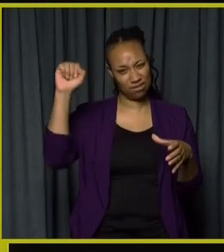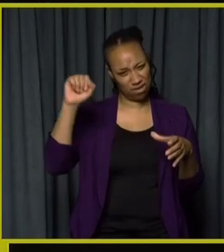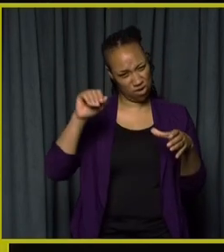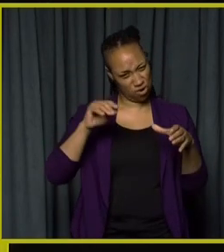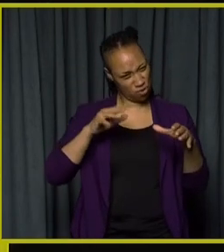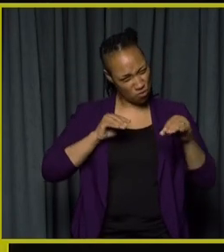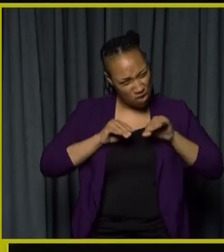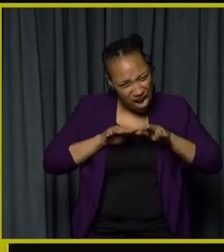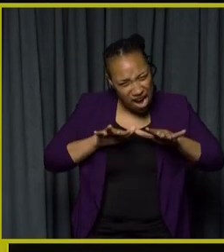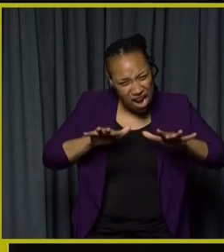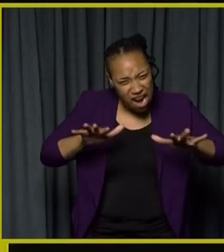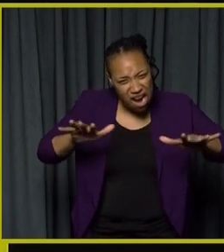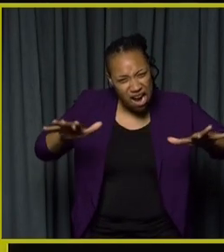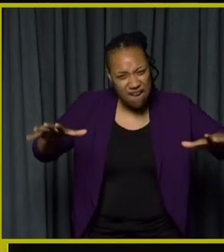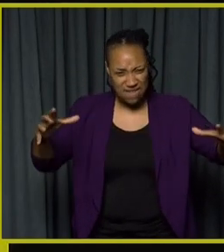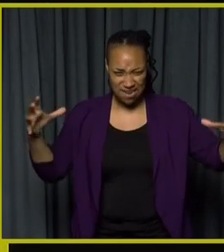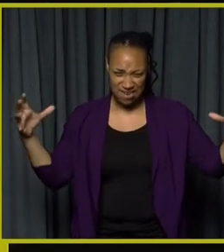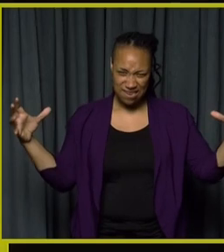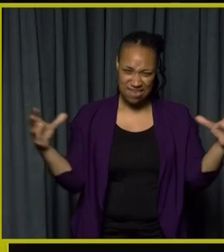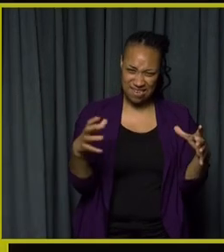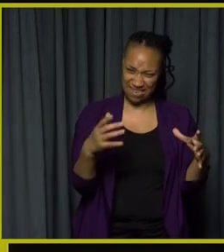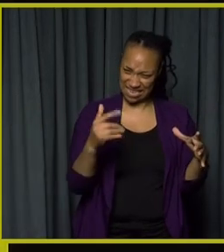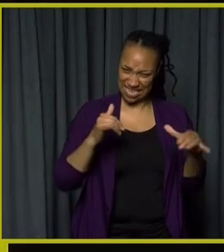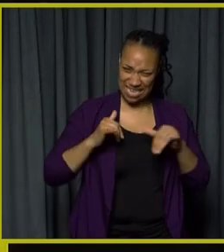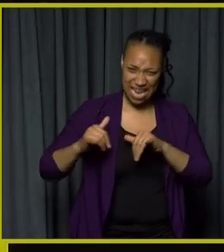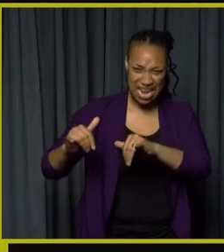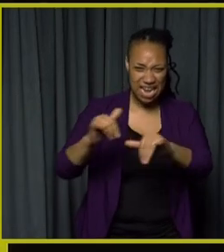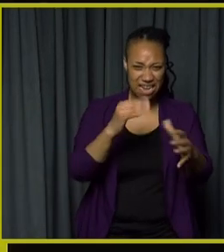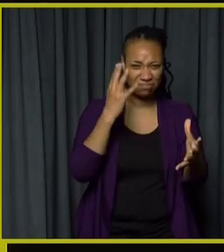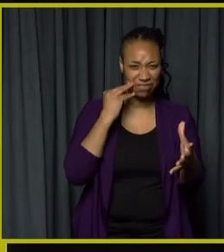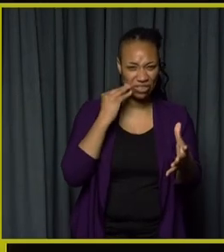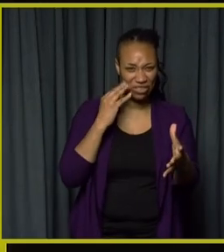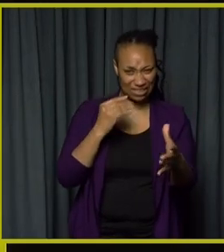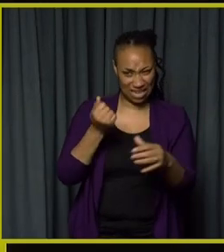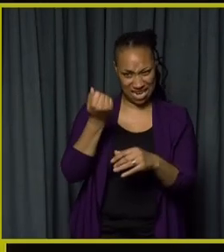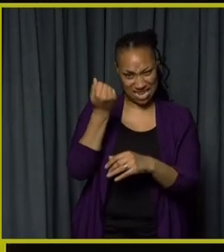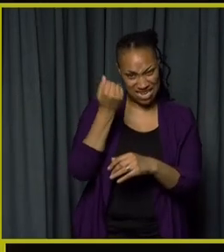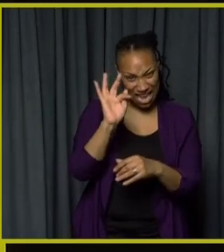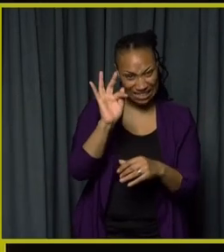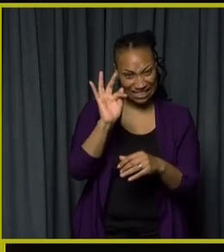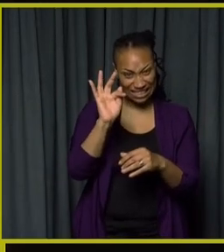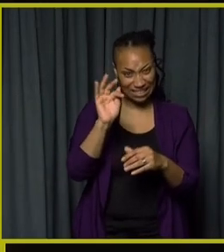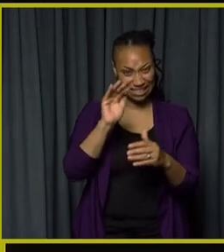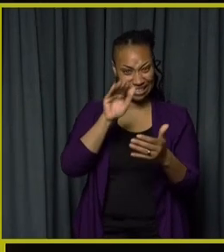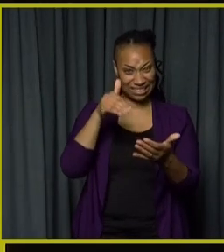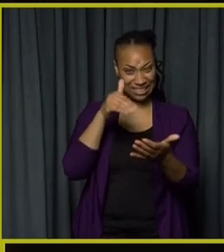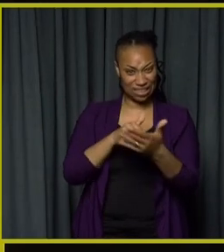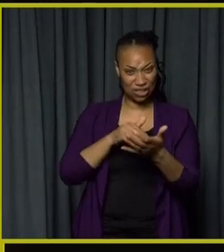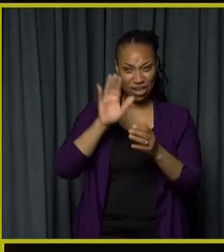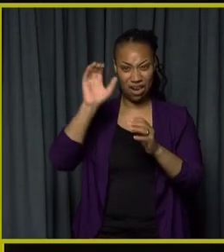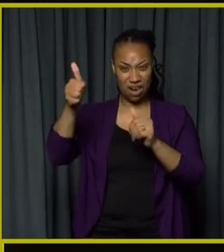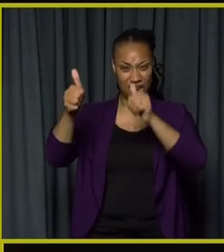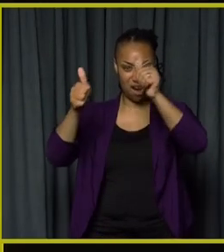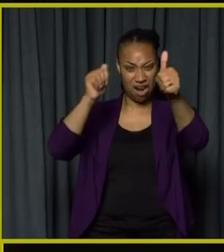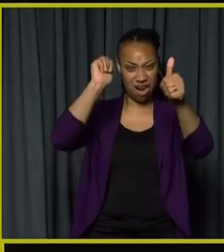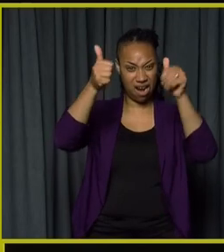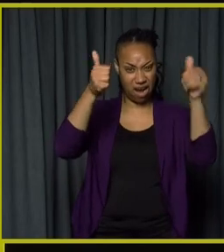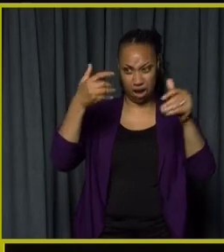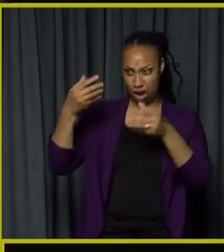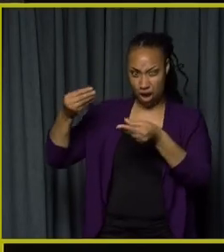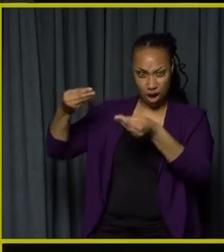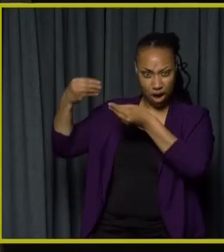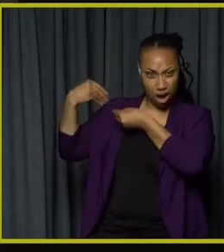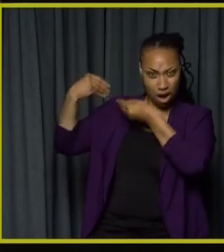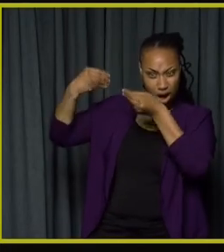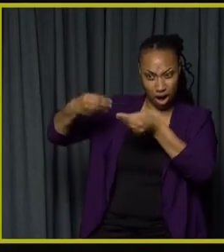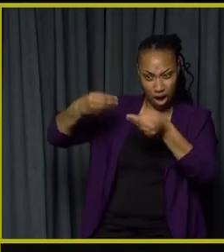19th century and the Poor People's Campaign a half century earlier in the 20th century. We did